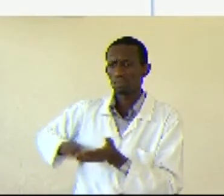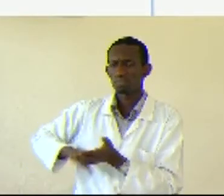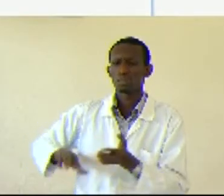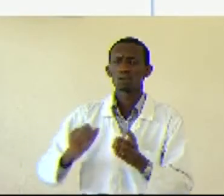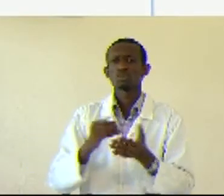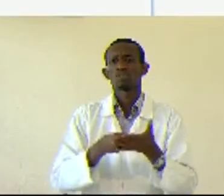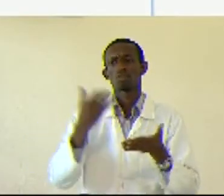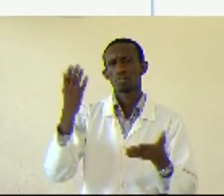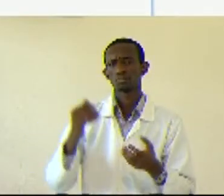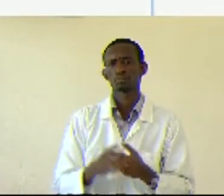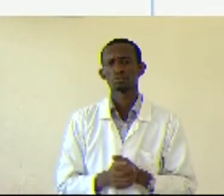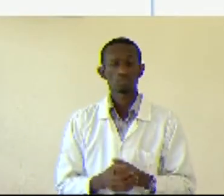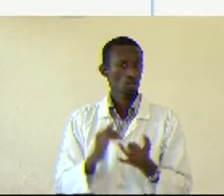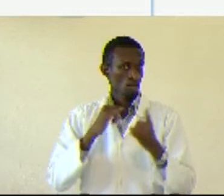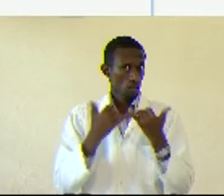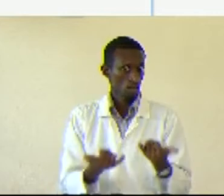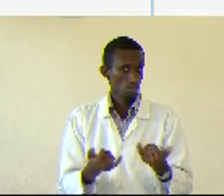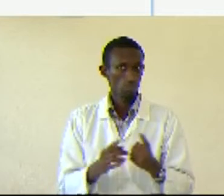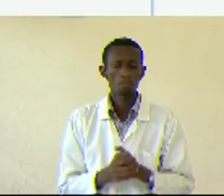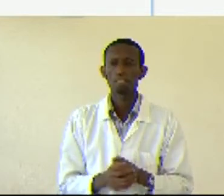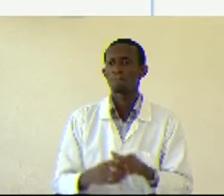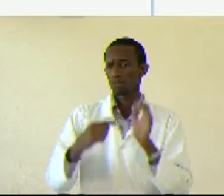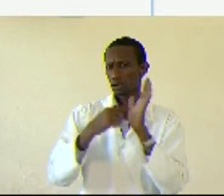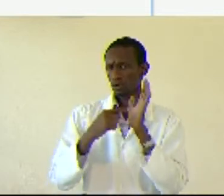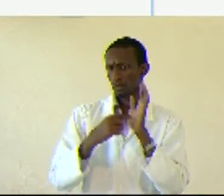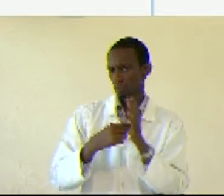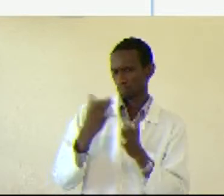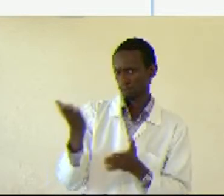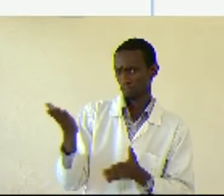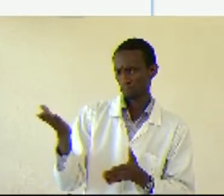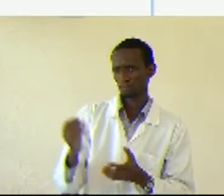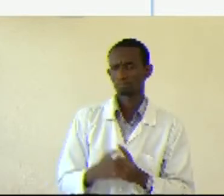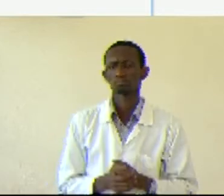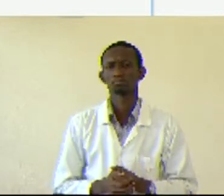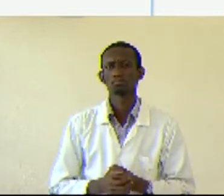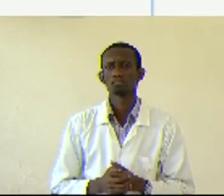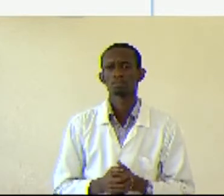sign. Now, an example for that,